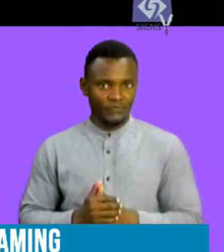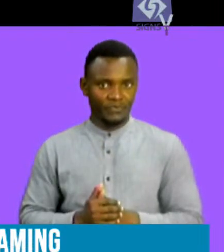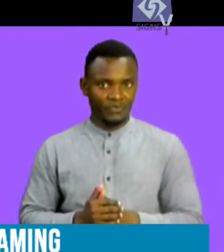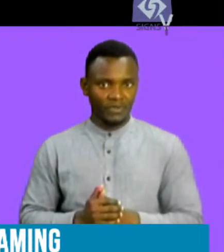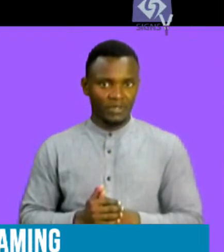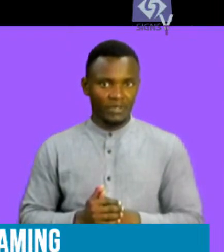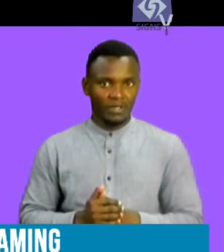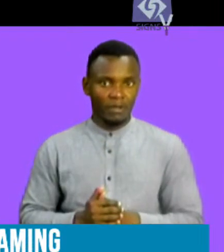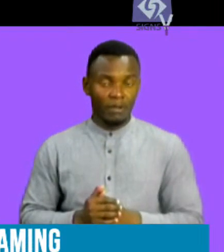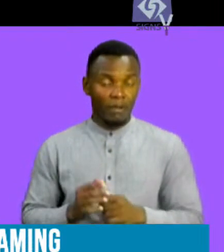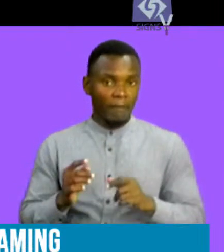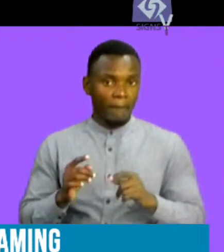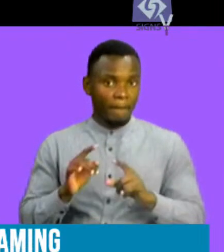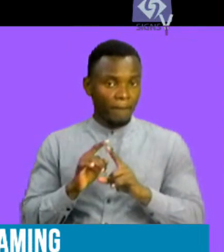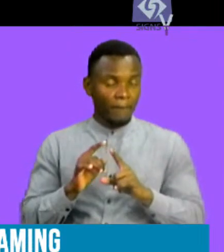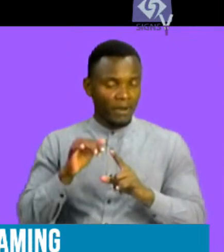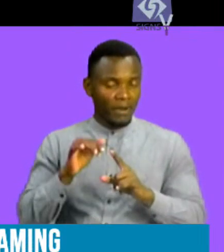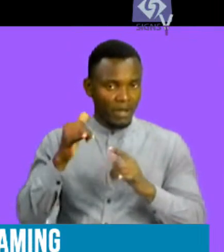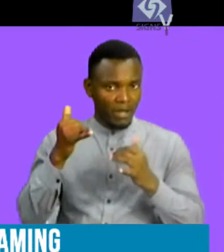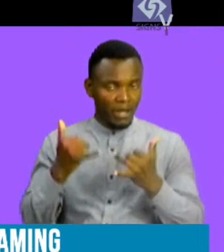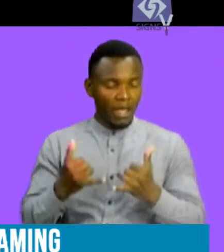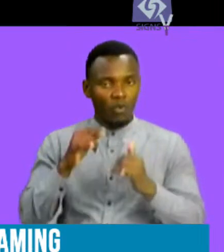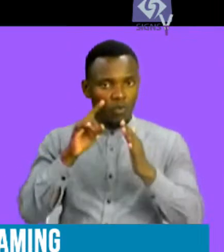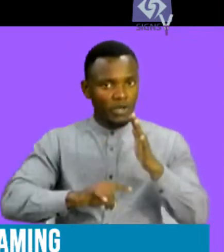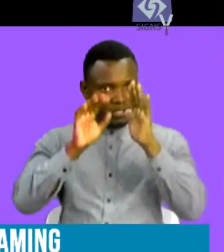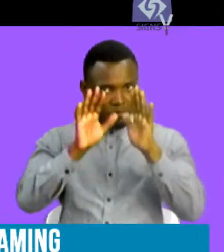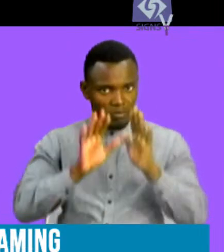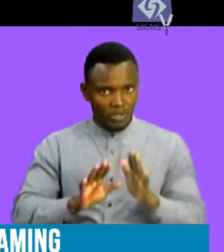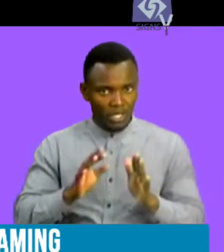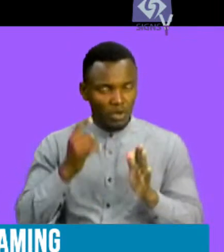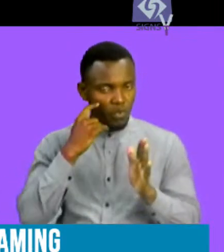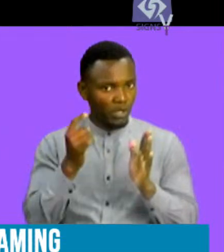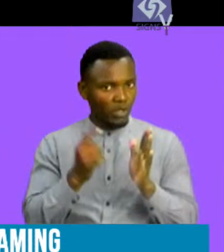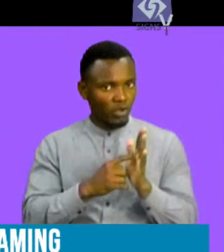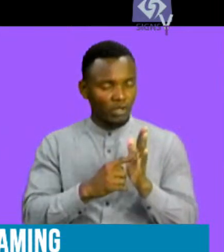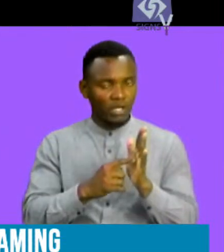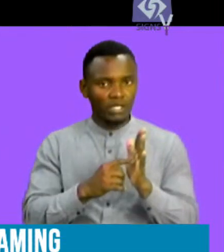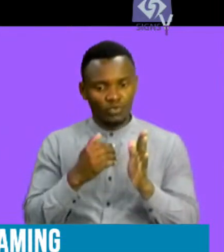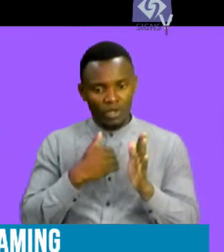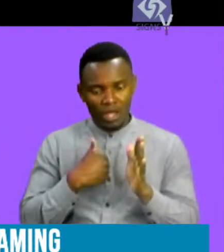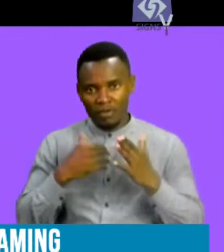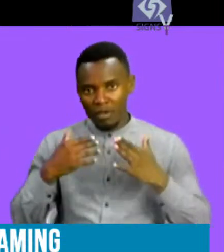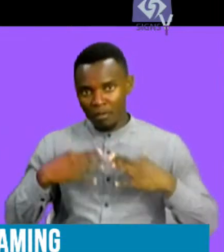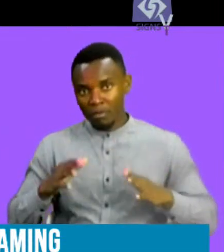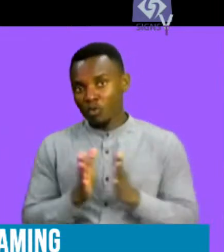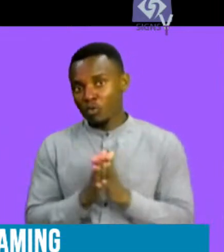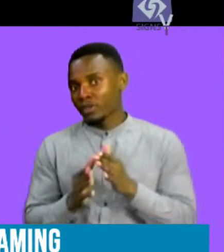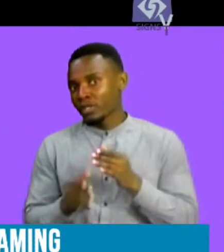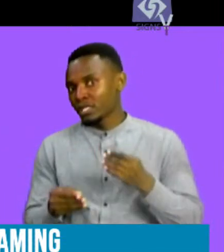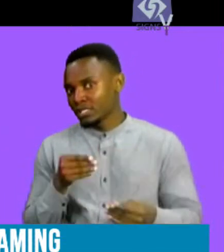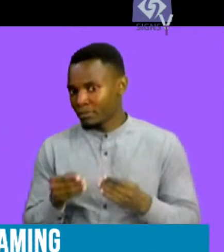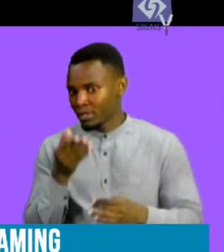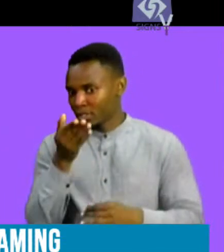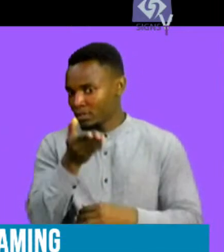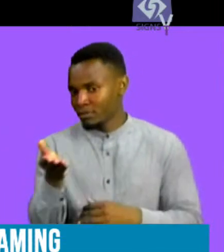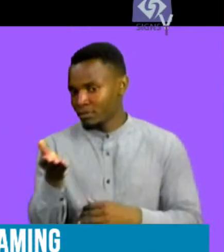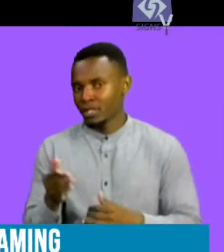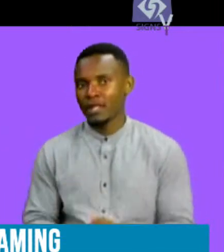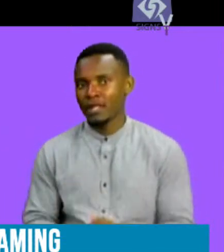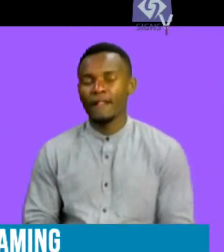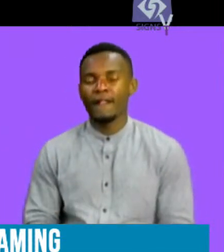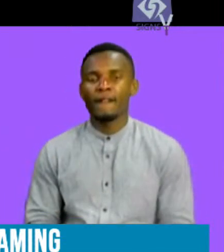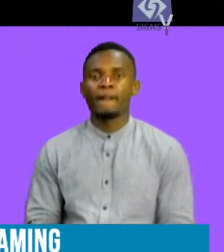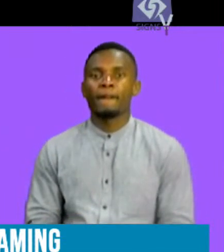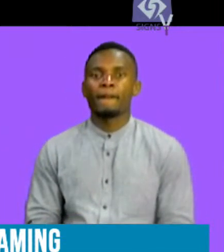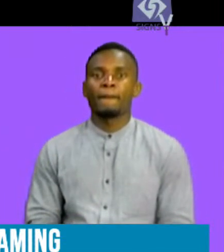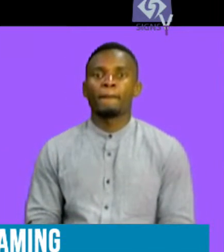is totally recognized that there is somebody down there living with or with a disability. So I